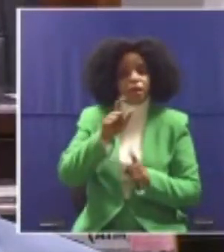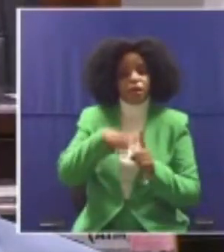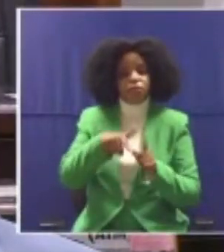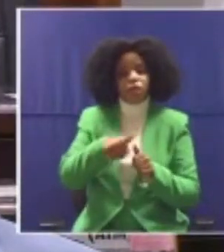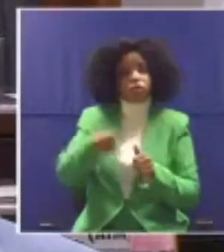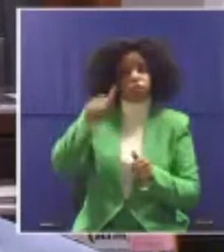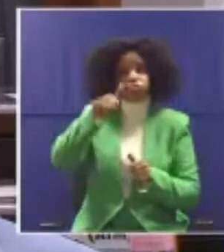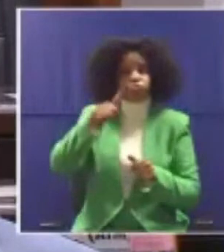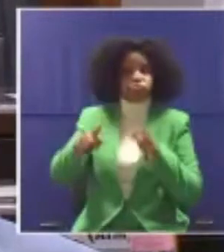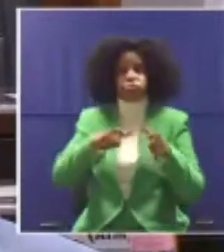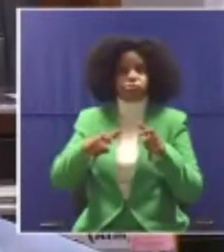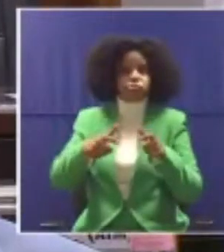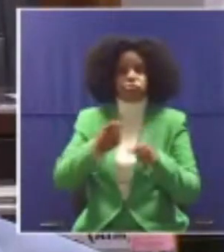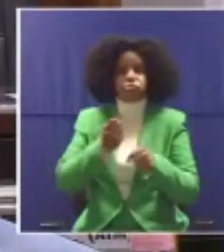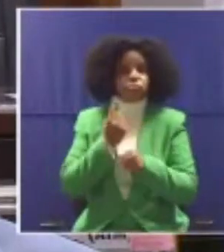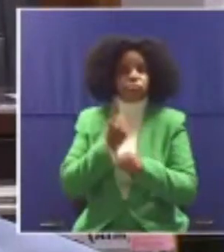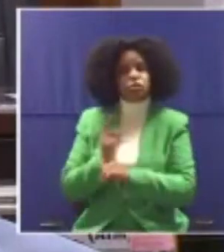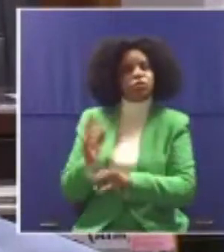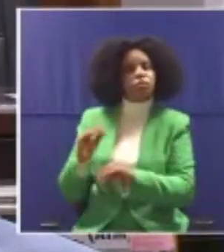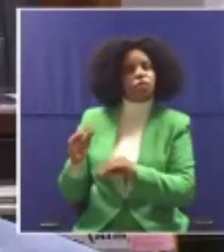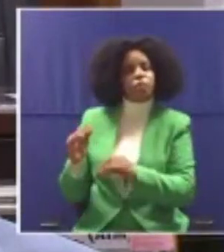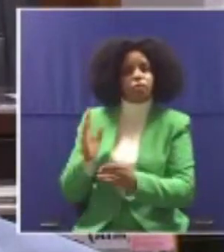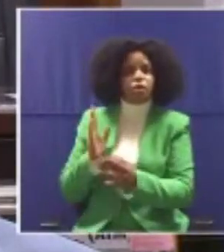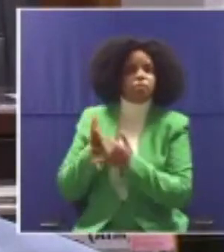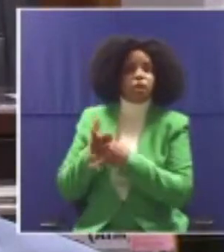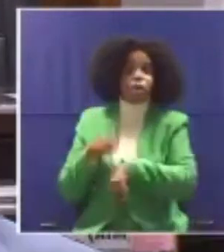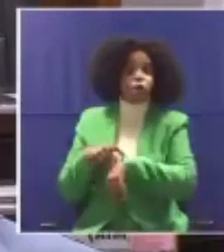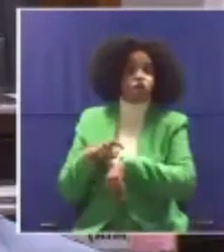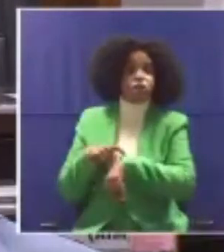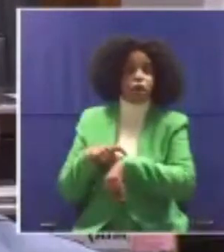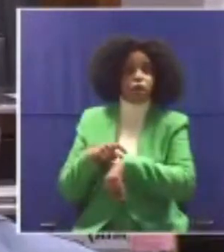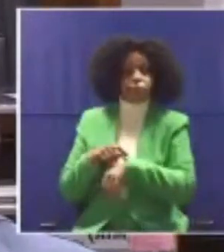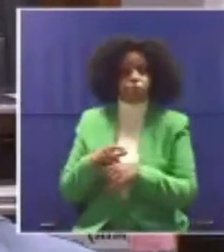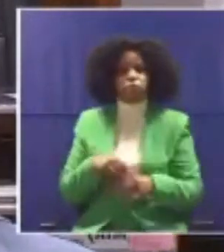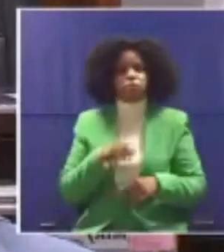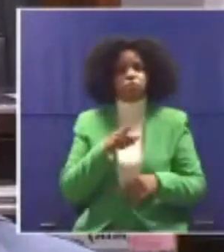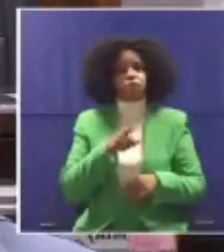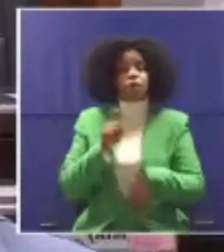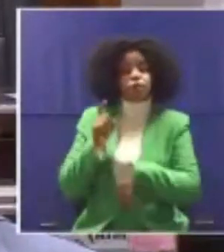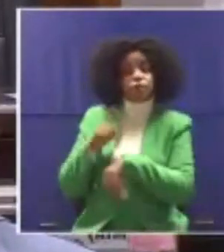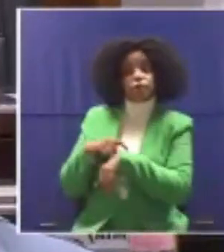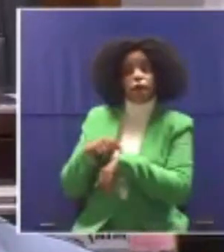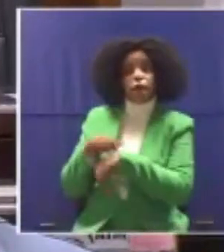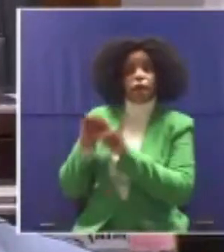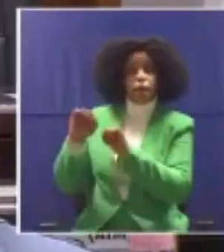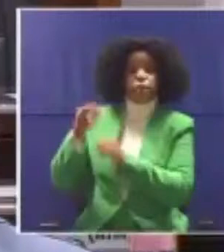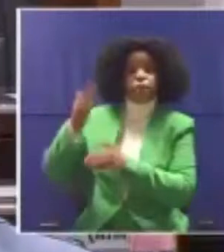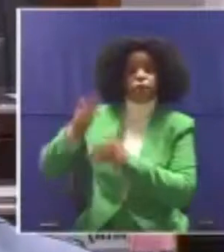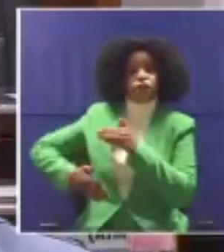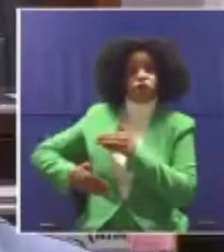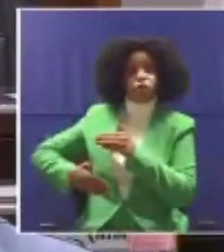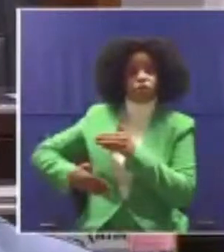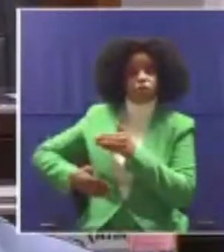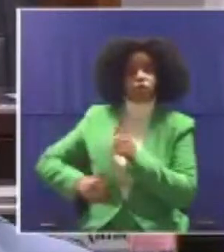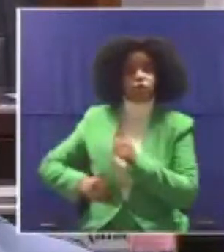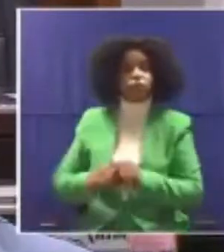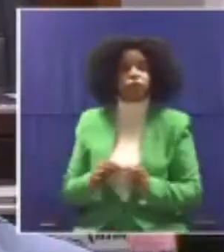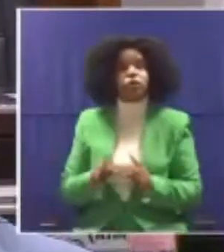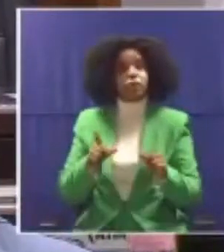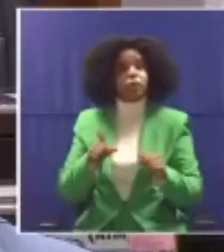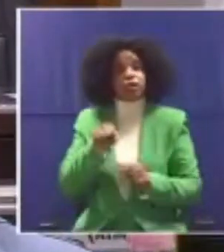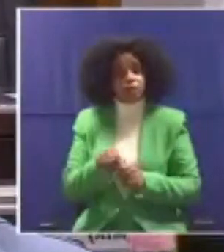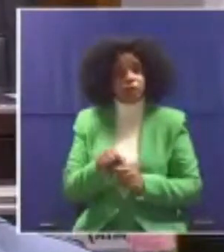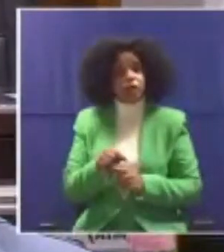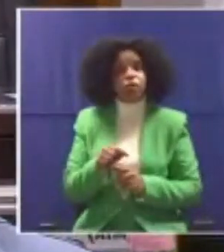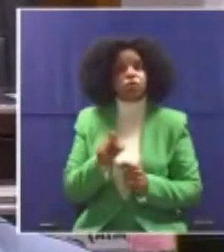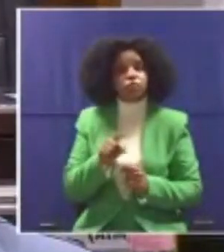every your opportunity to destabilize. your time is He did up. not attend the state of the province address, the